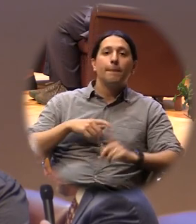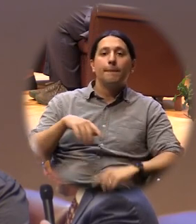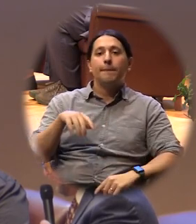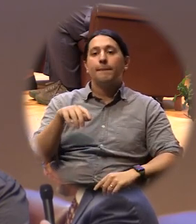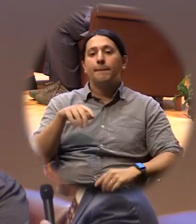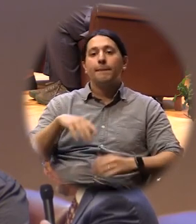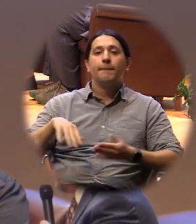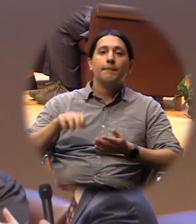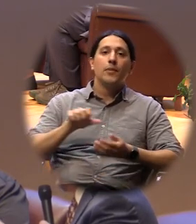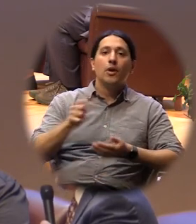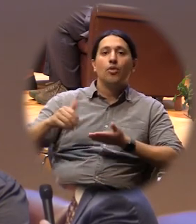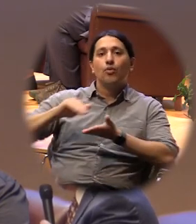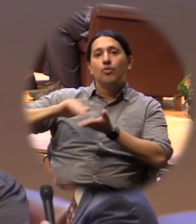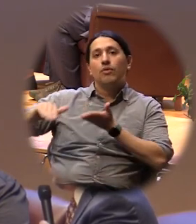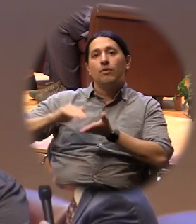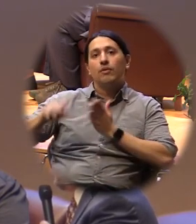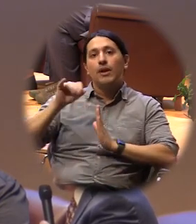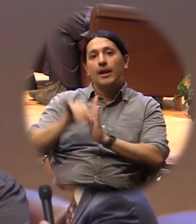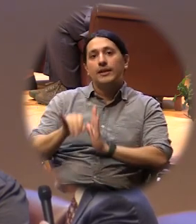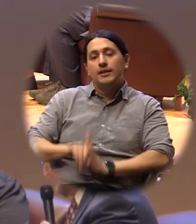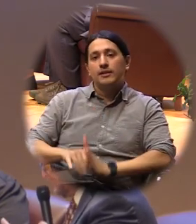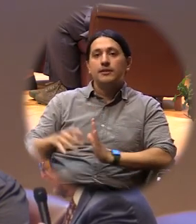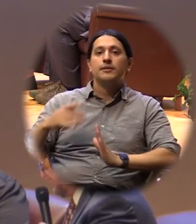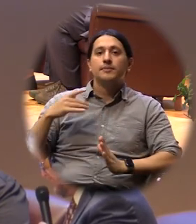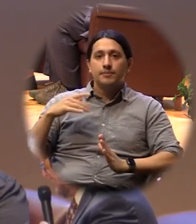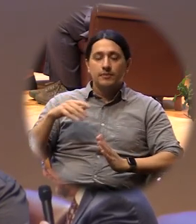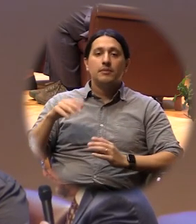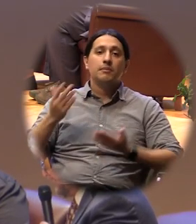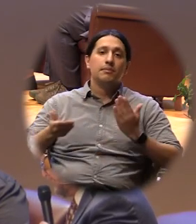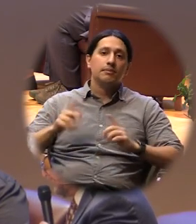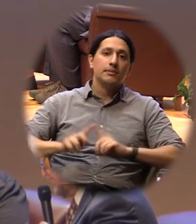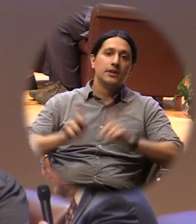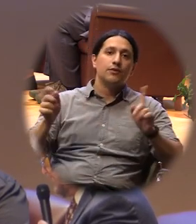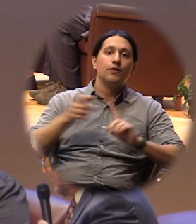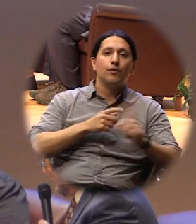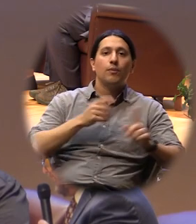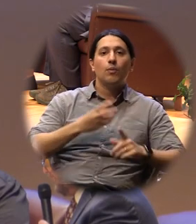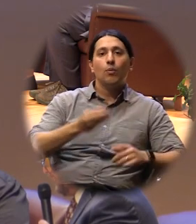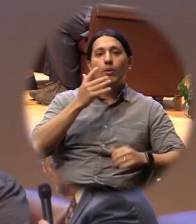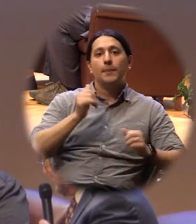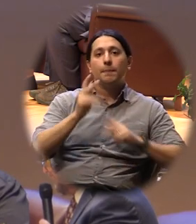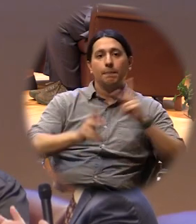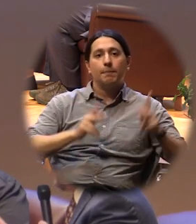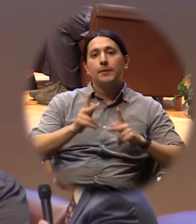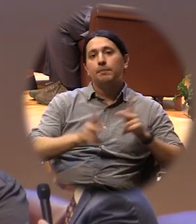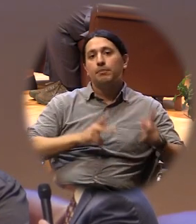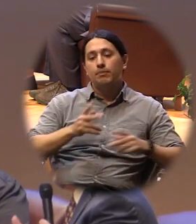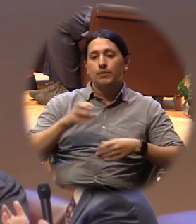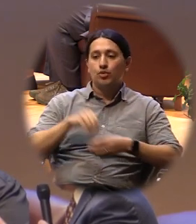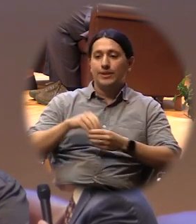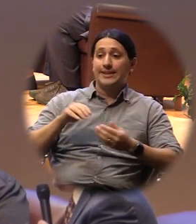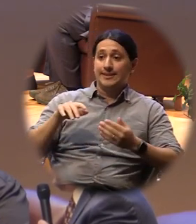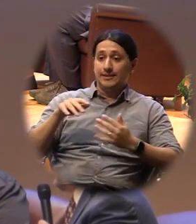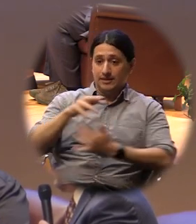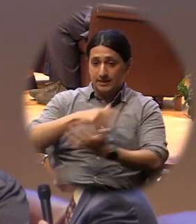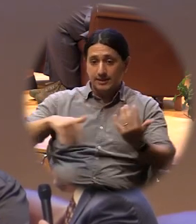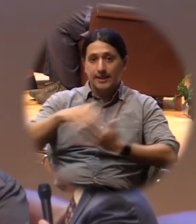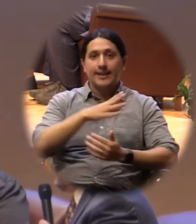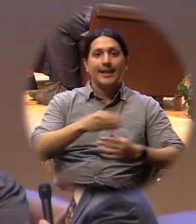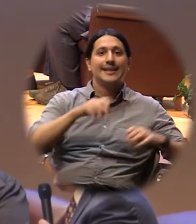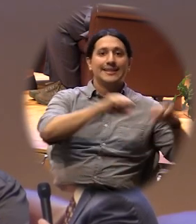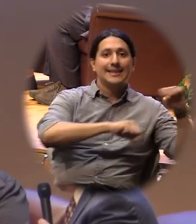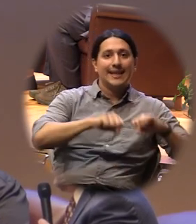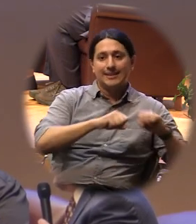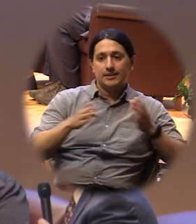those of white people in both scientific and religious spaces and in society at large. Are there scholars or other voices of